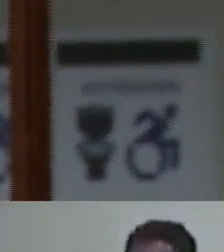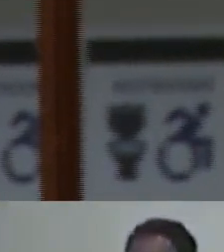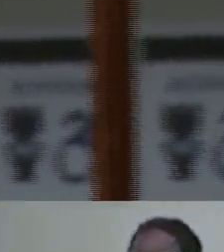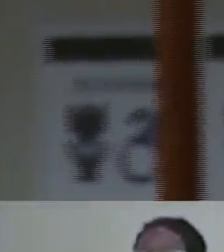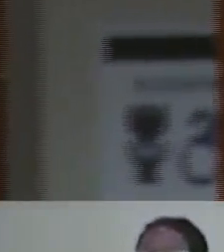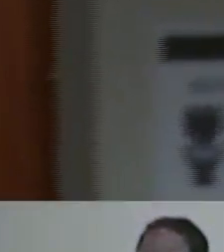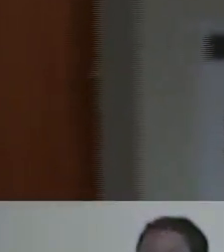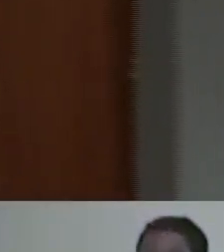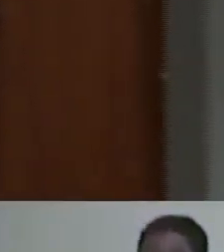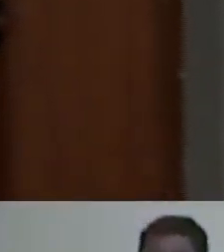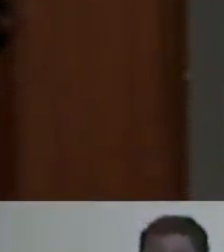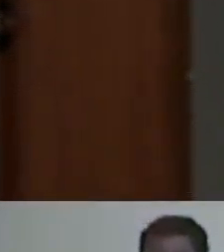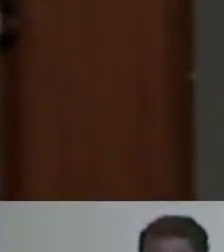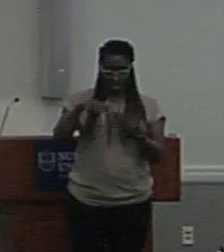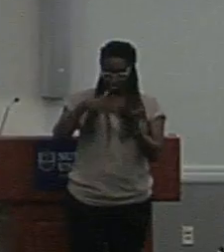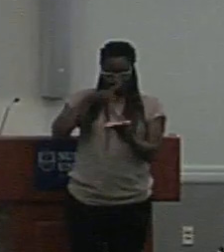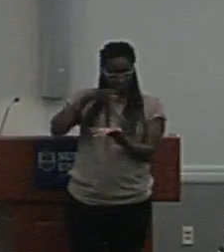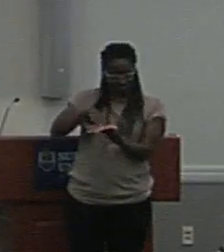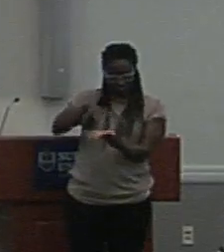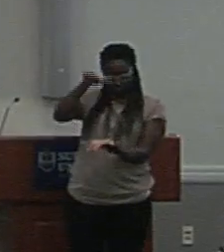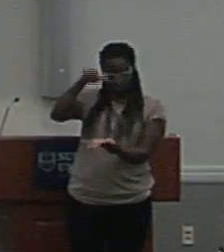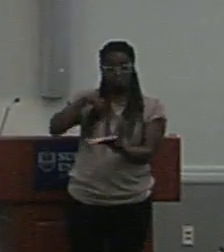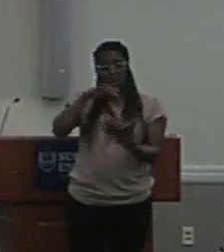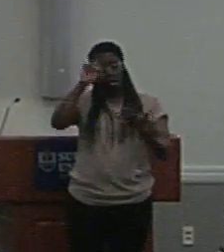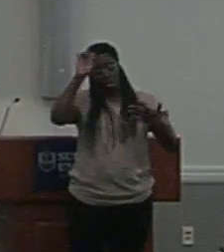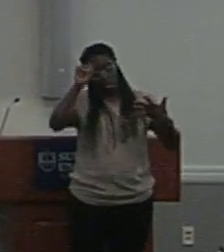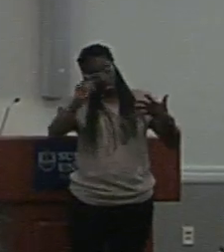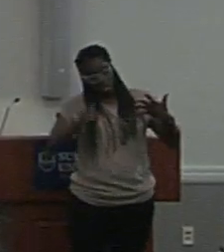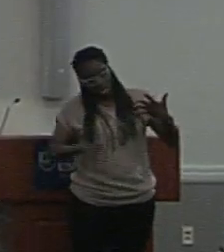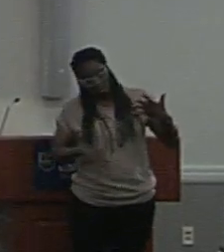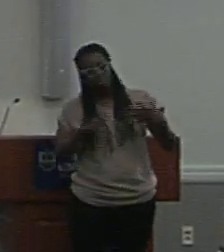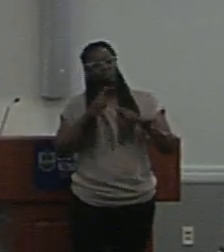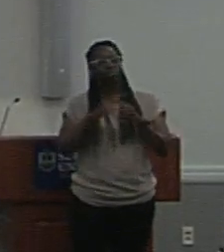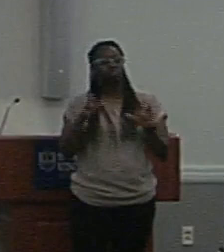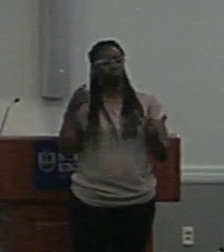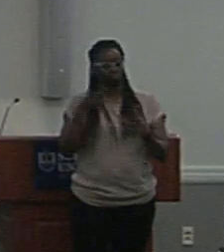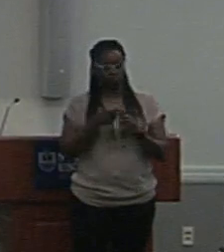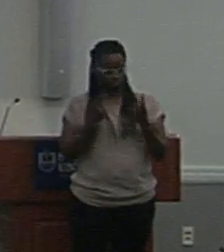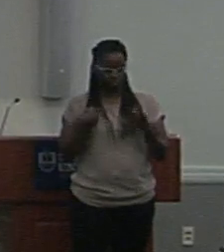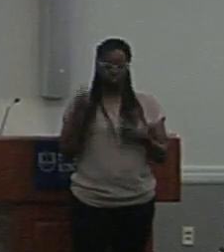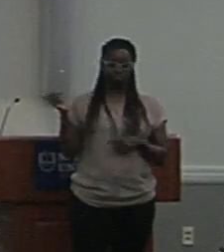waste your time, but just wanted to say hi, and I'm here.